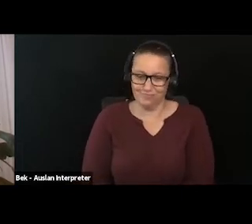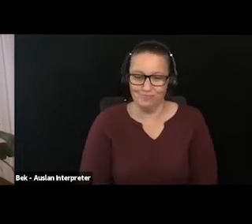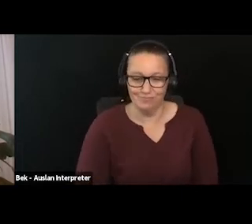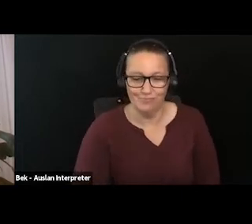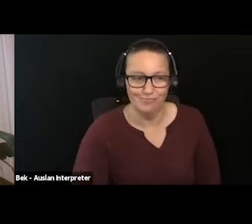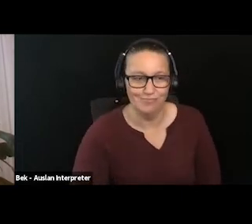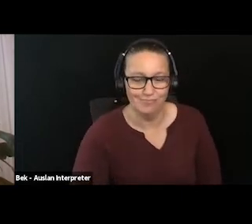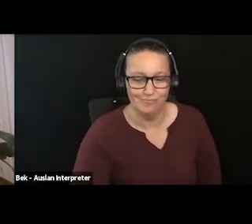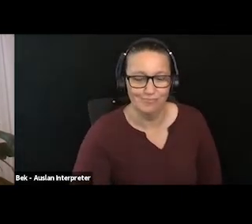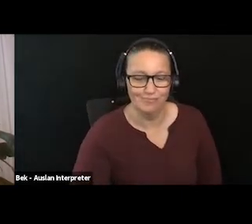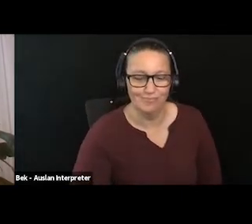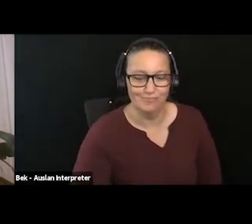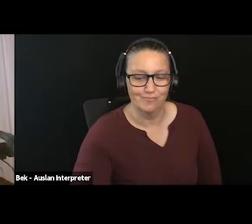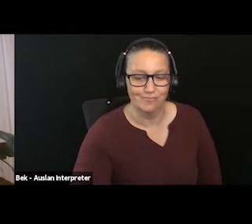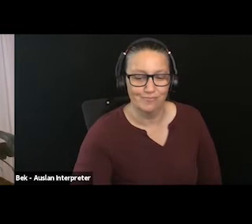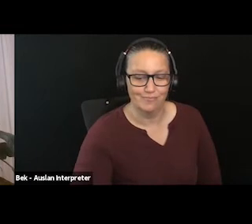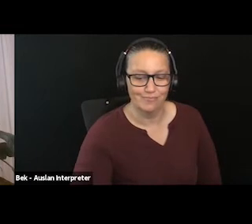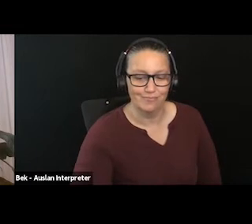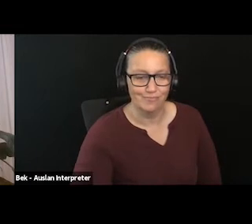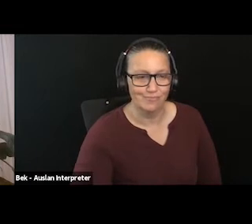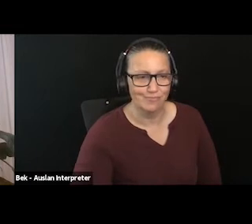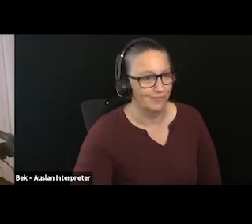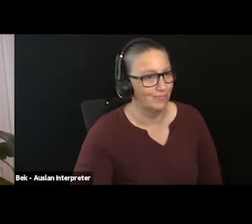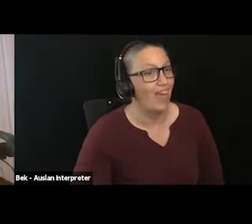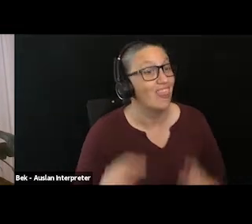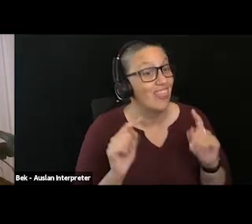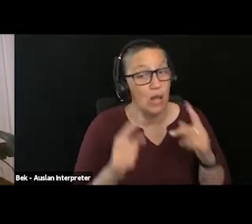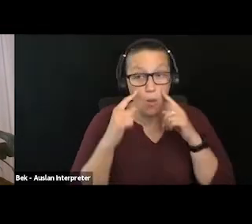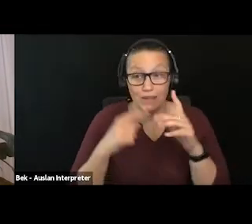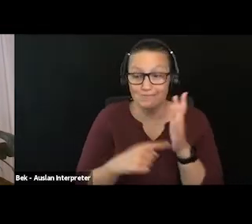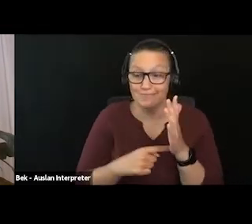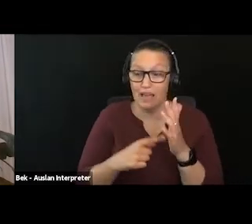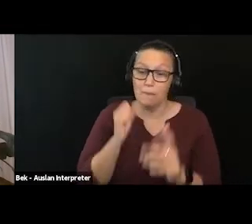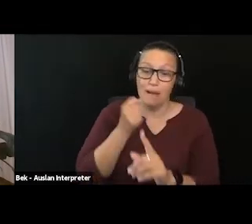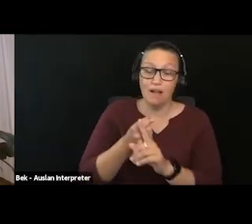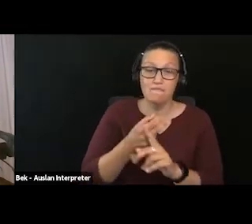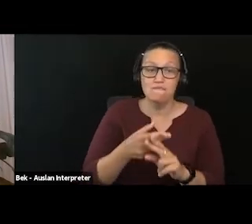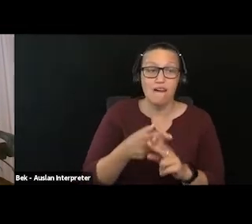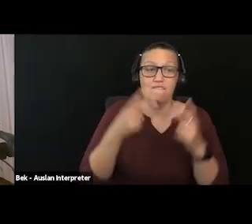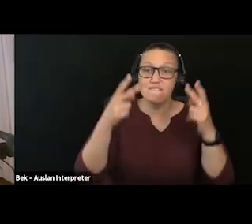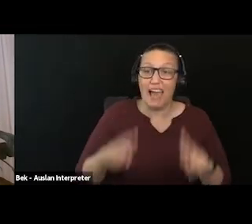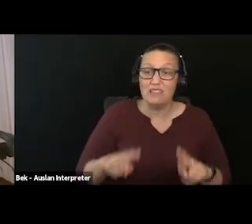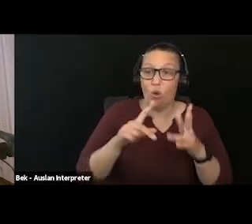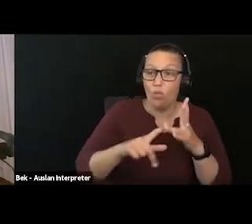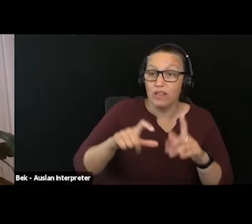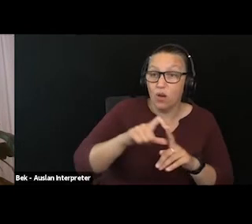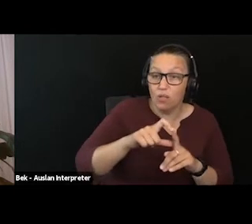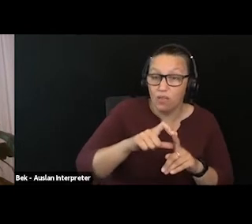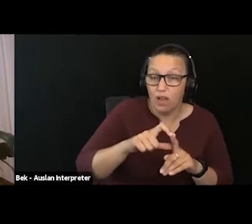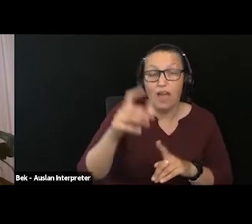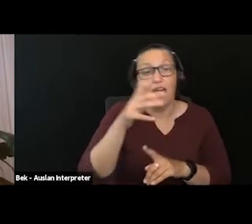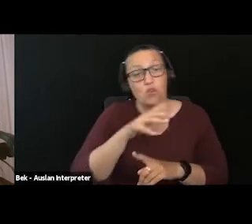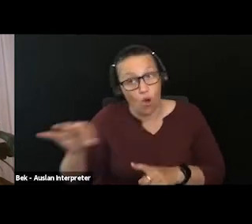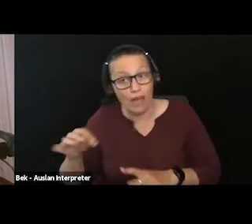This is looking at the impact of OAT on fatal overdose, but also non-fatal overdose. So there's been a lot